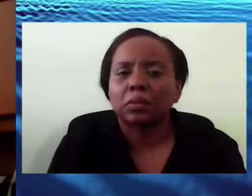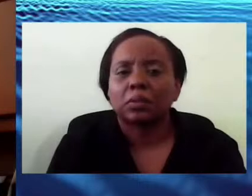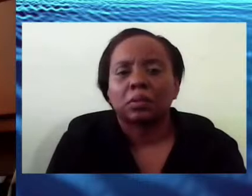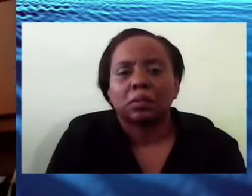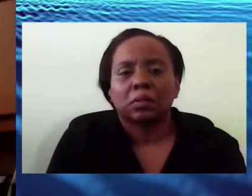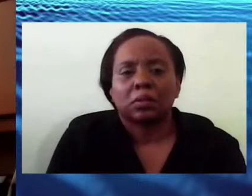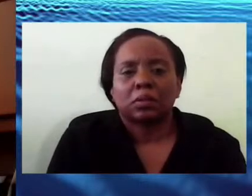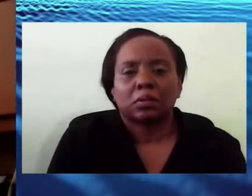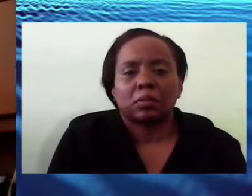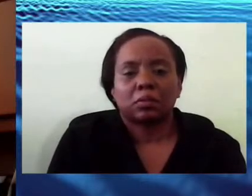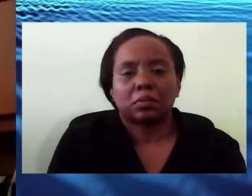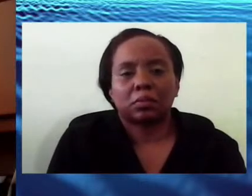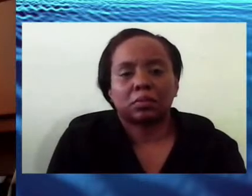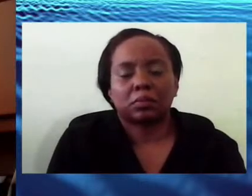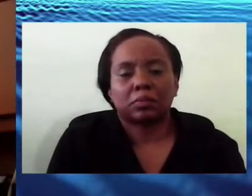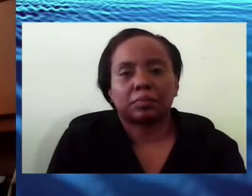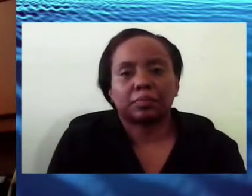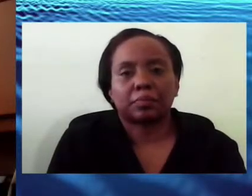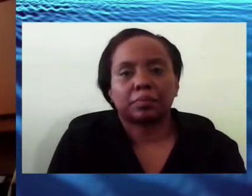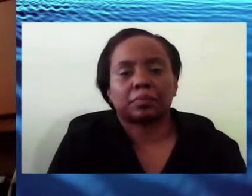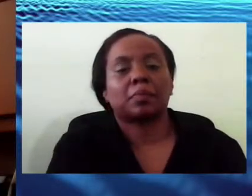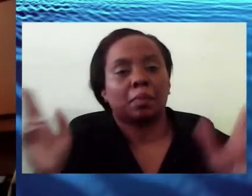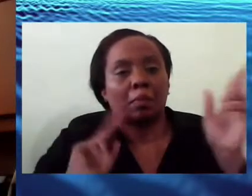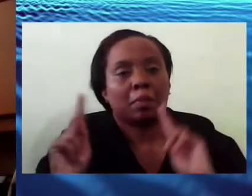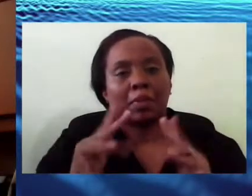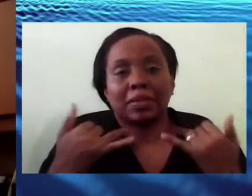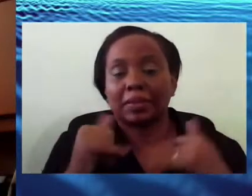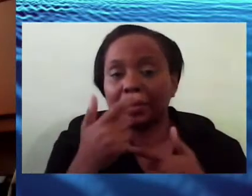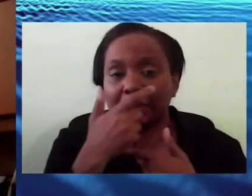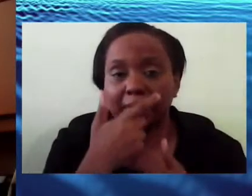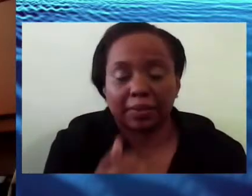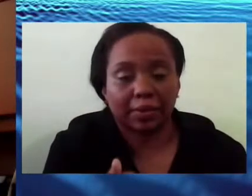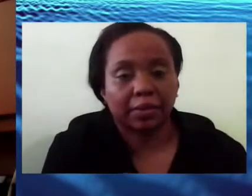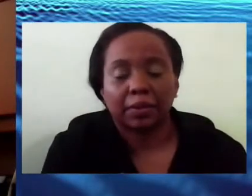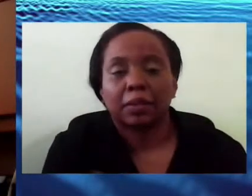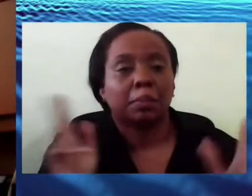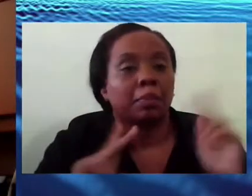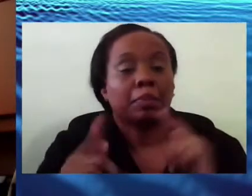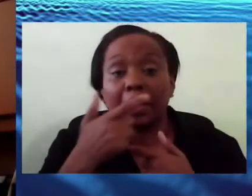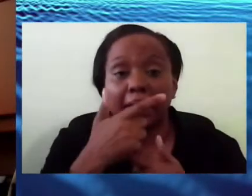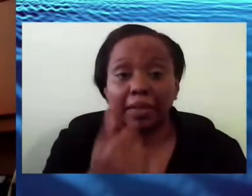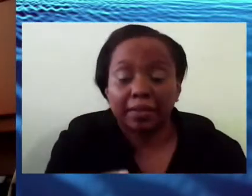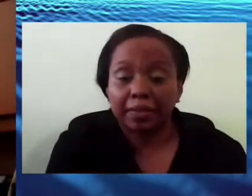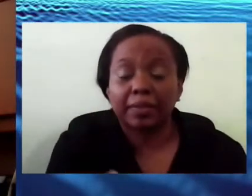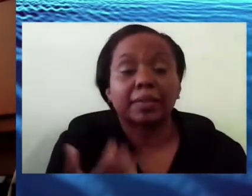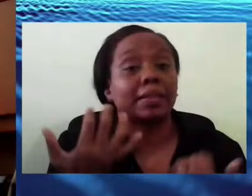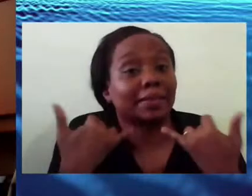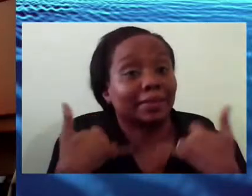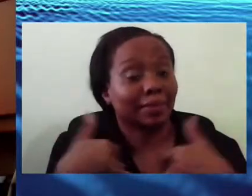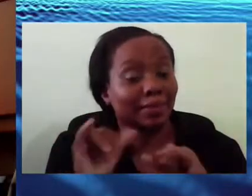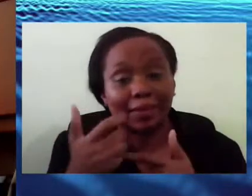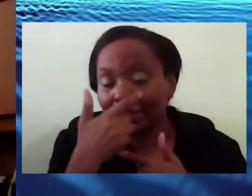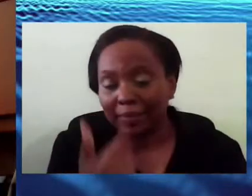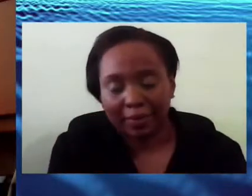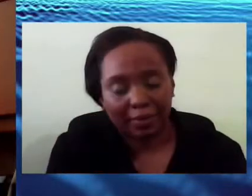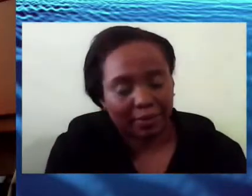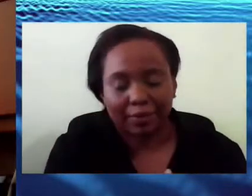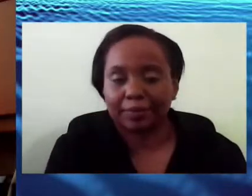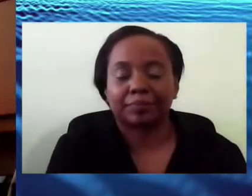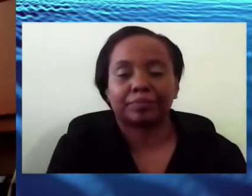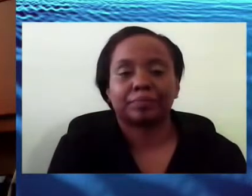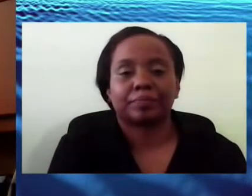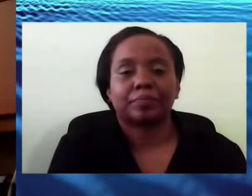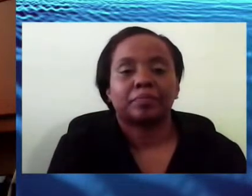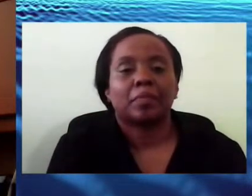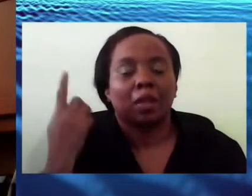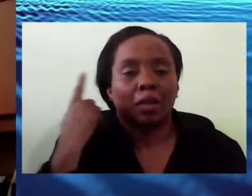loss of interest, and there have been no partners who have backed out of the process for the PPP at the Grantley